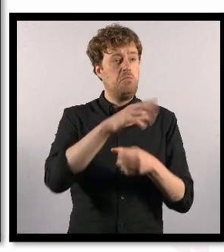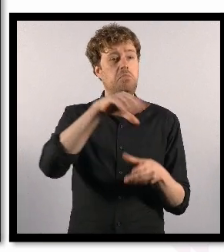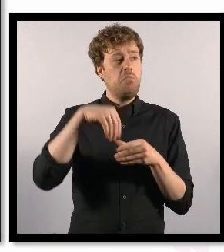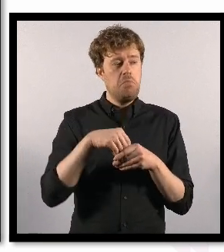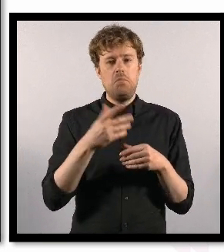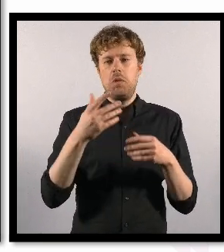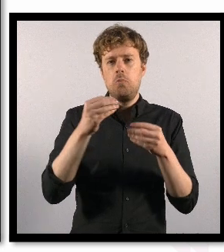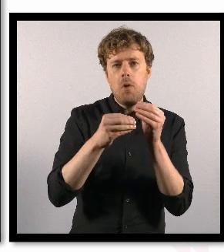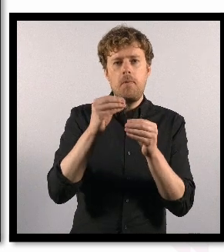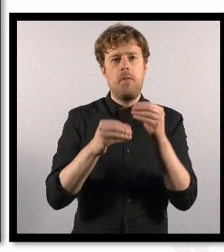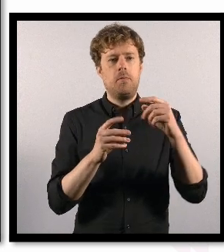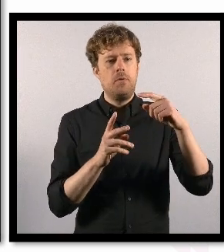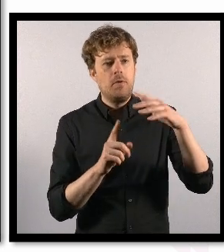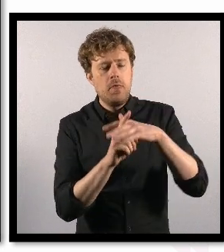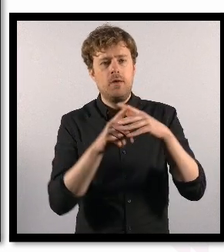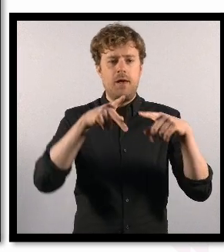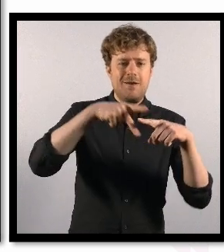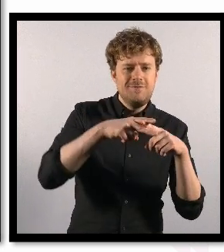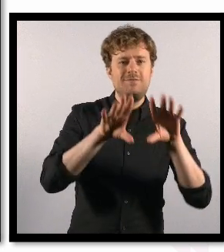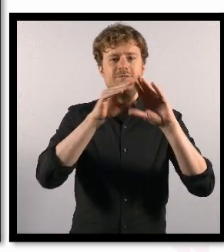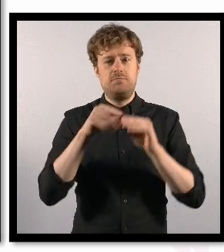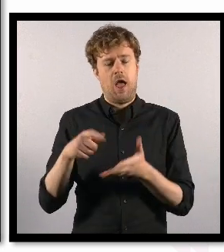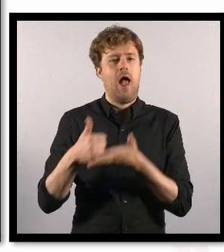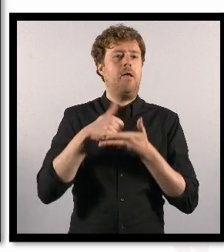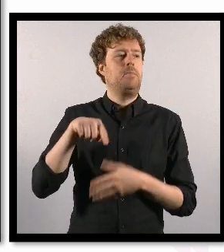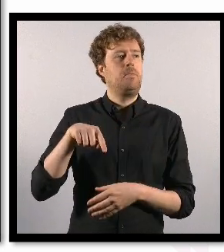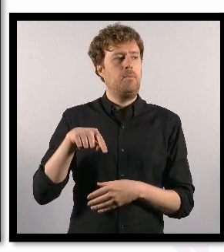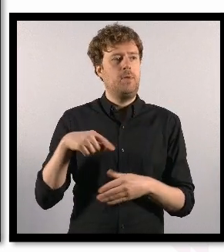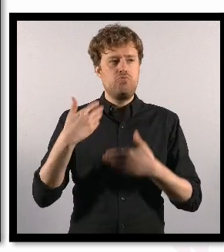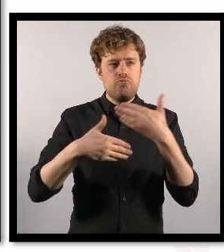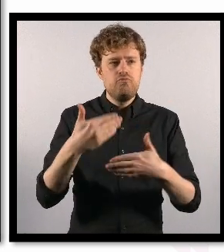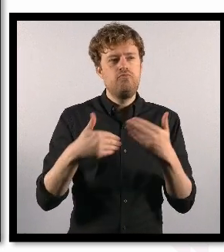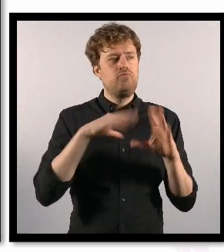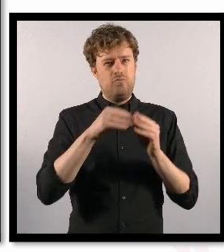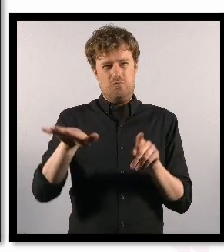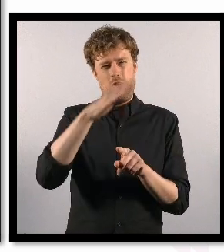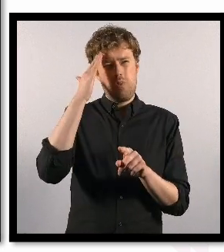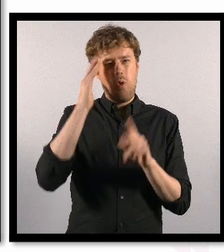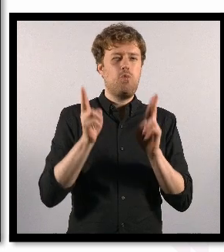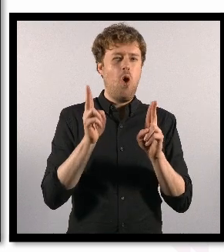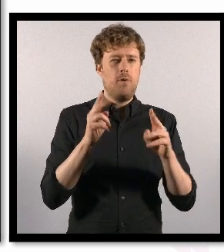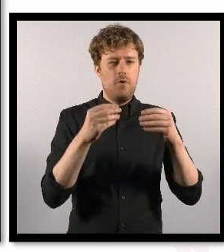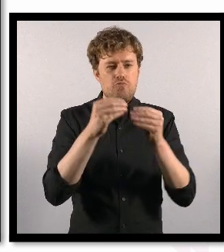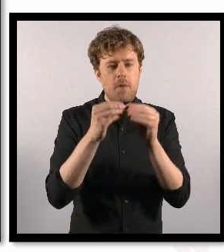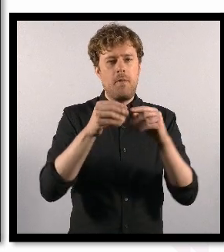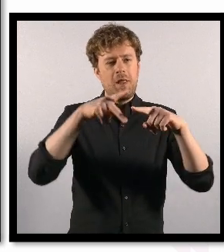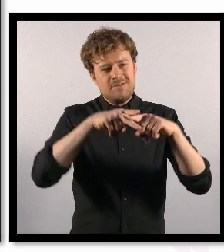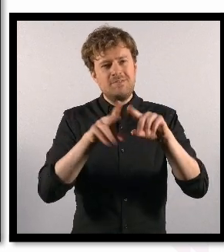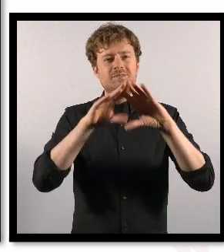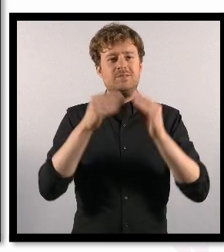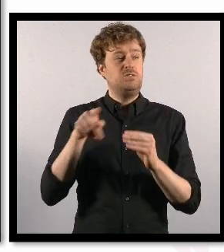We thought that other companies would find it valuable too. But we also had another motive. It wasn't just about